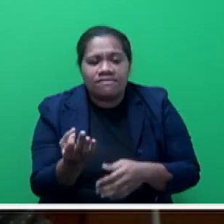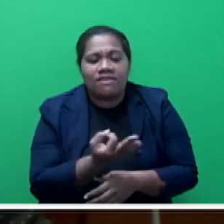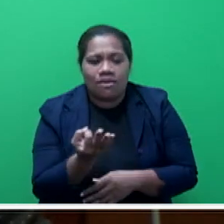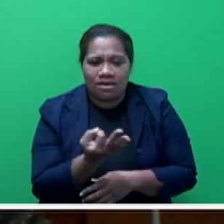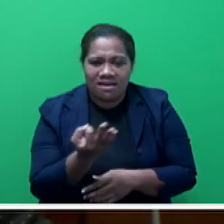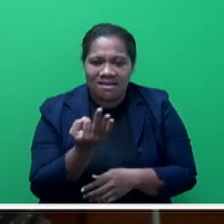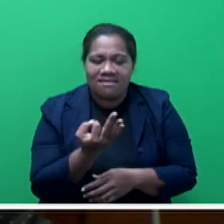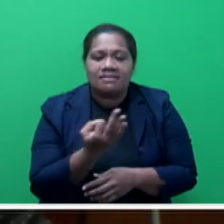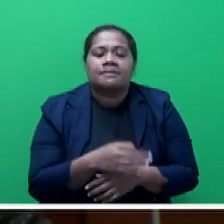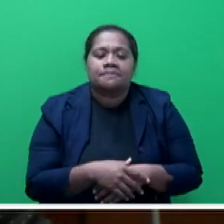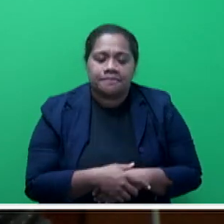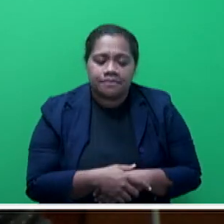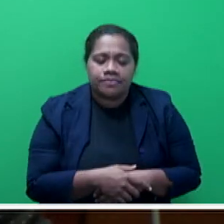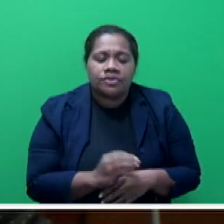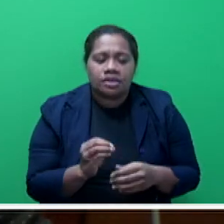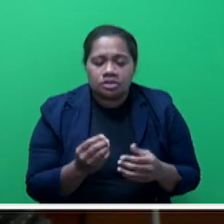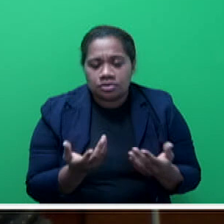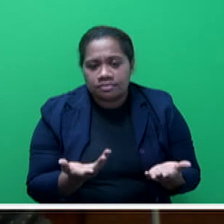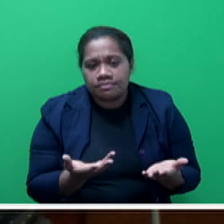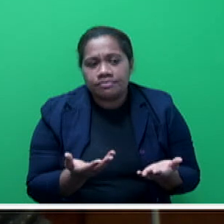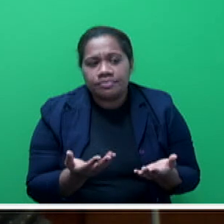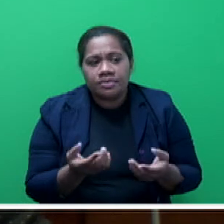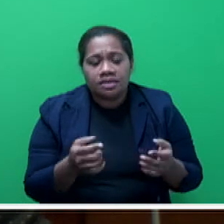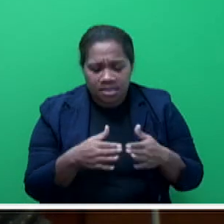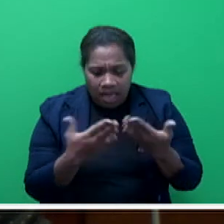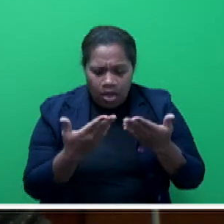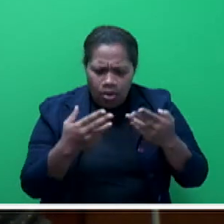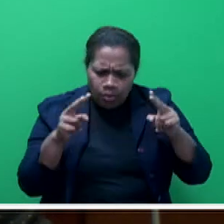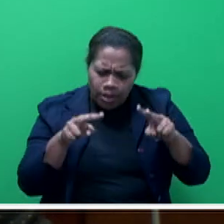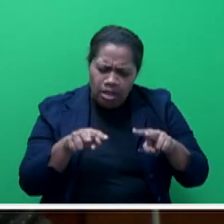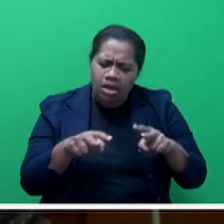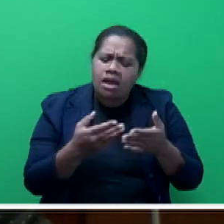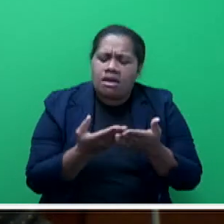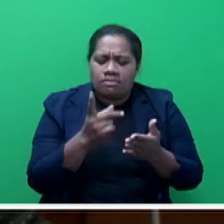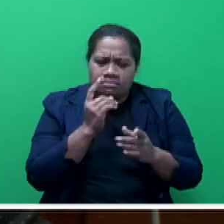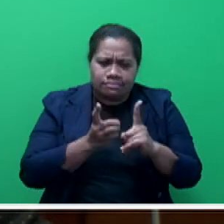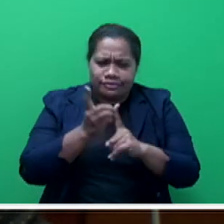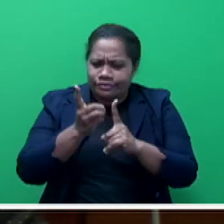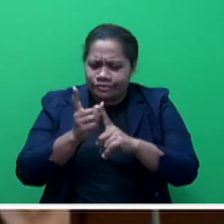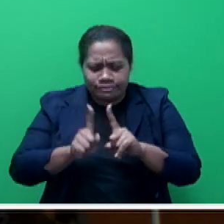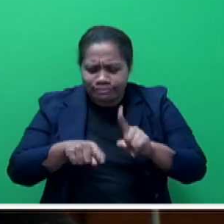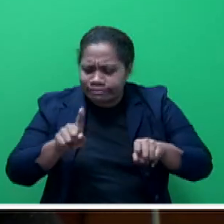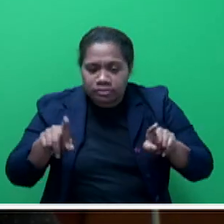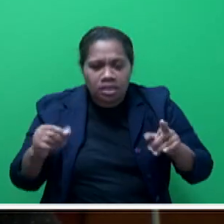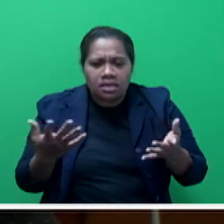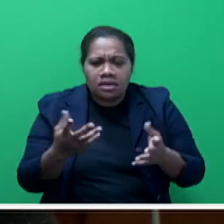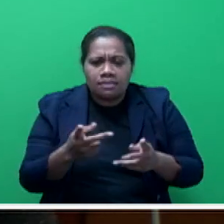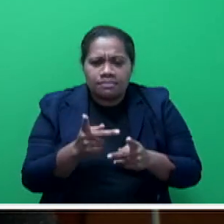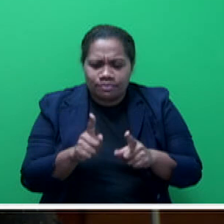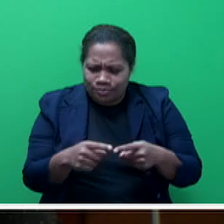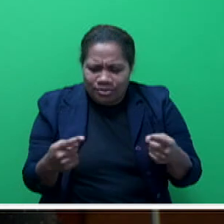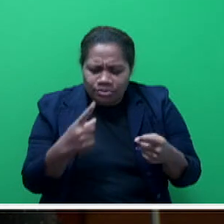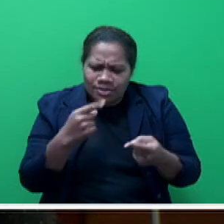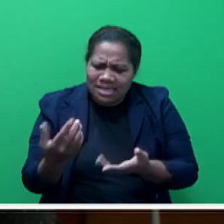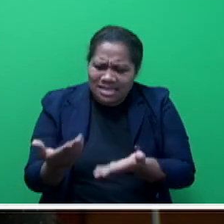Speaker, we also simultaneously are looking at how we can develop numerous products which can also give us